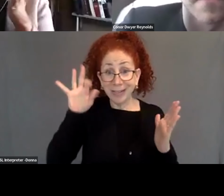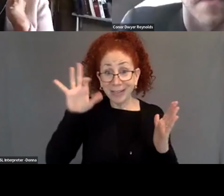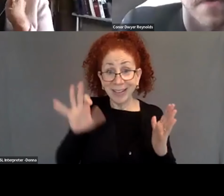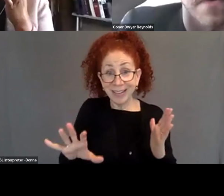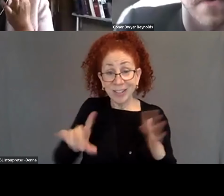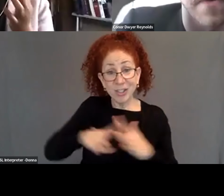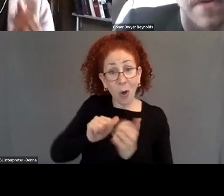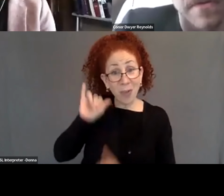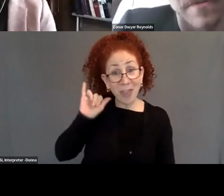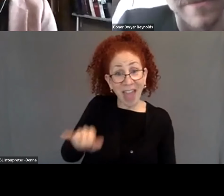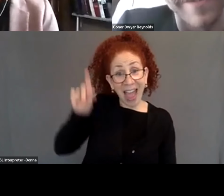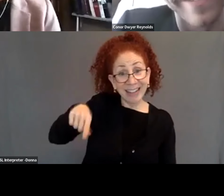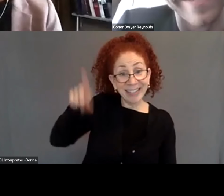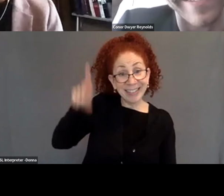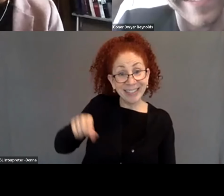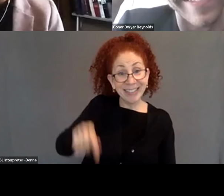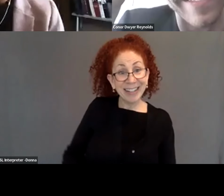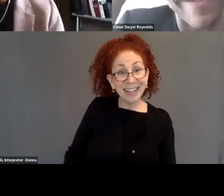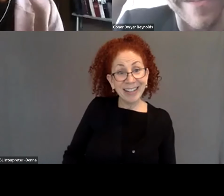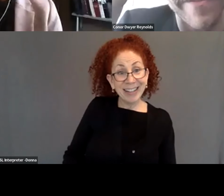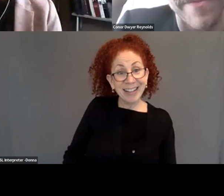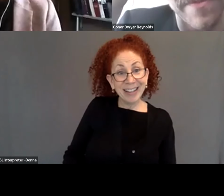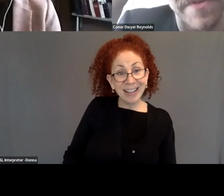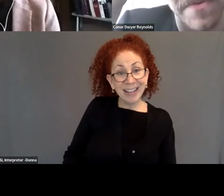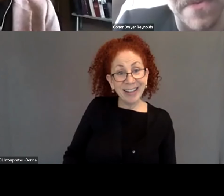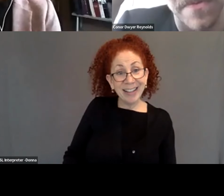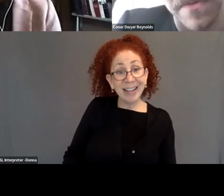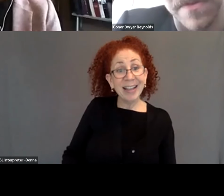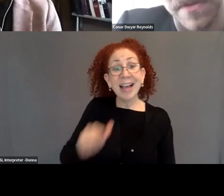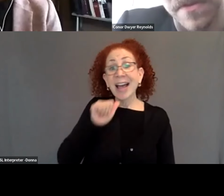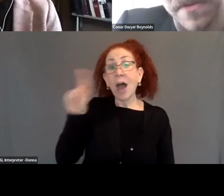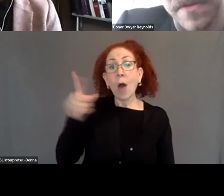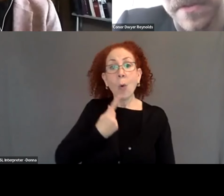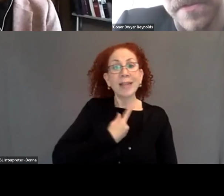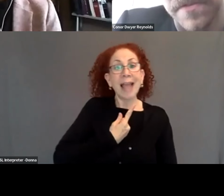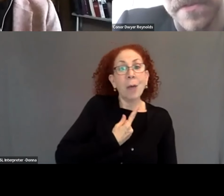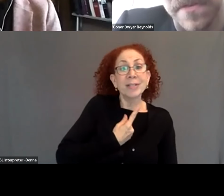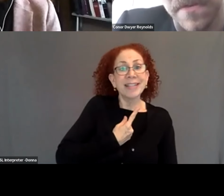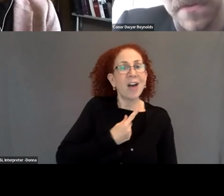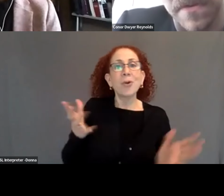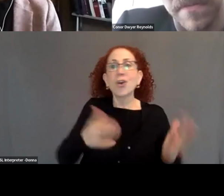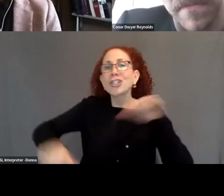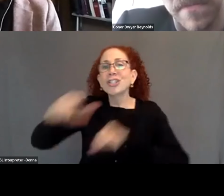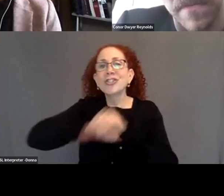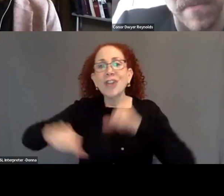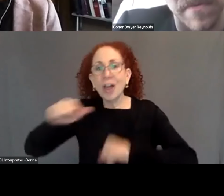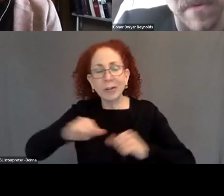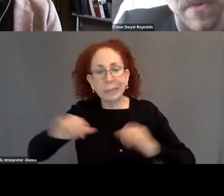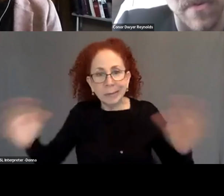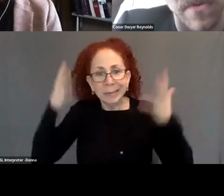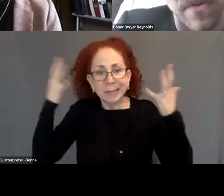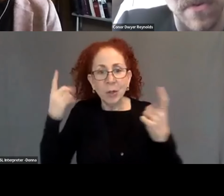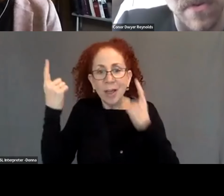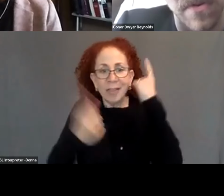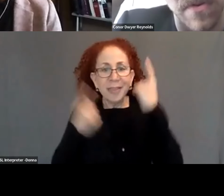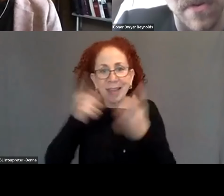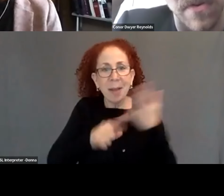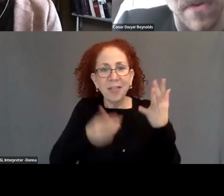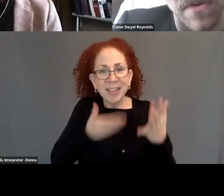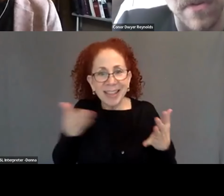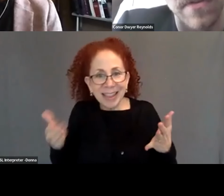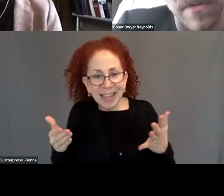there, right, and really not just do these things ourselves, but encourage our colleagues to really think about these issues and